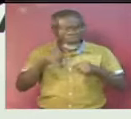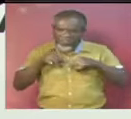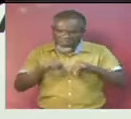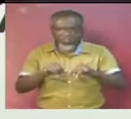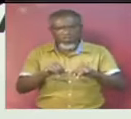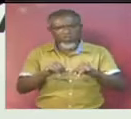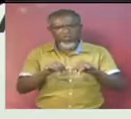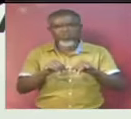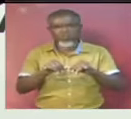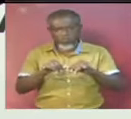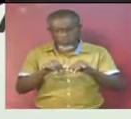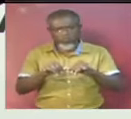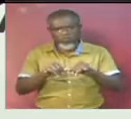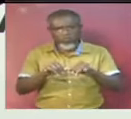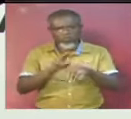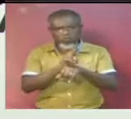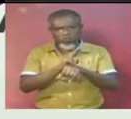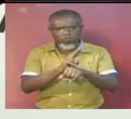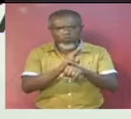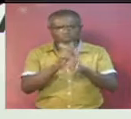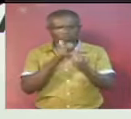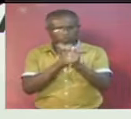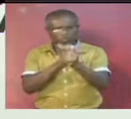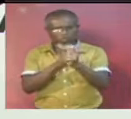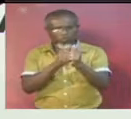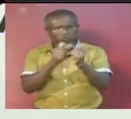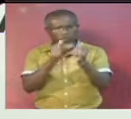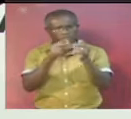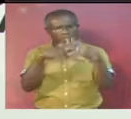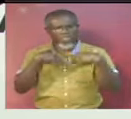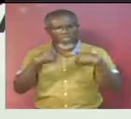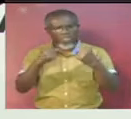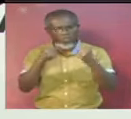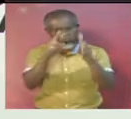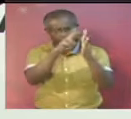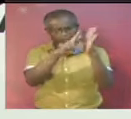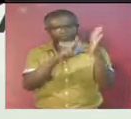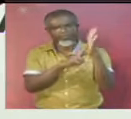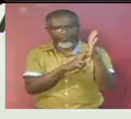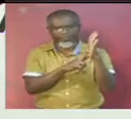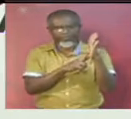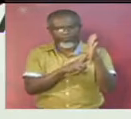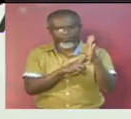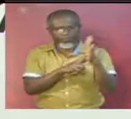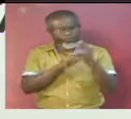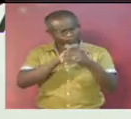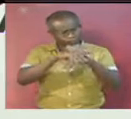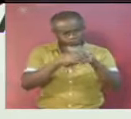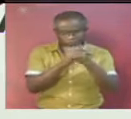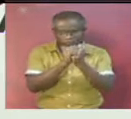to continue to protect yourself and others. That is, wash your hands, watch your